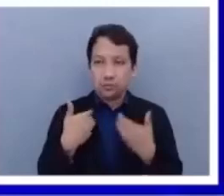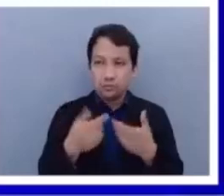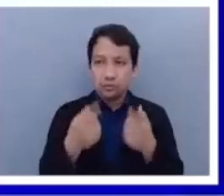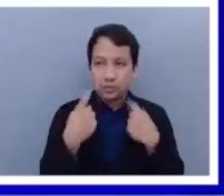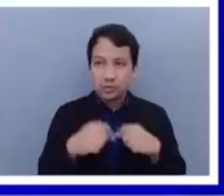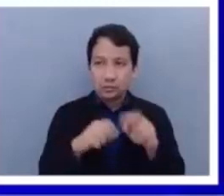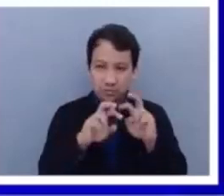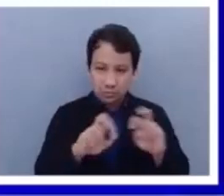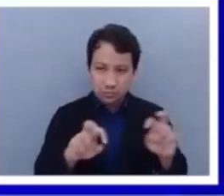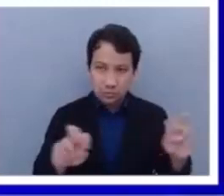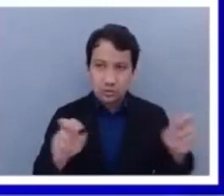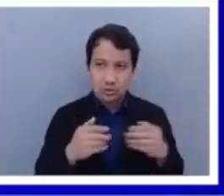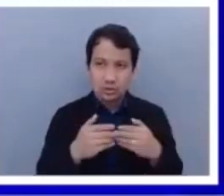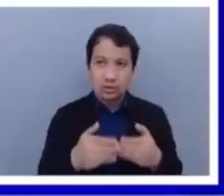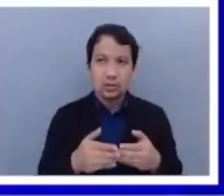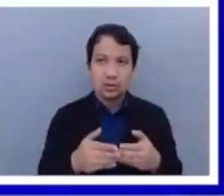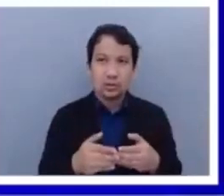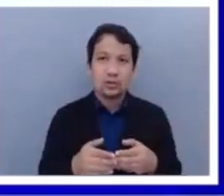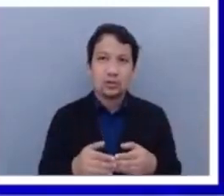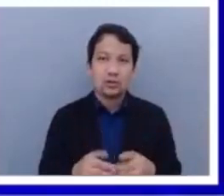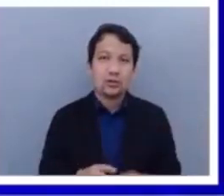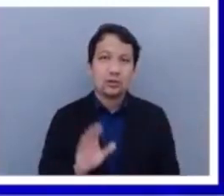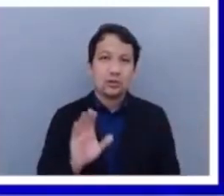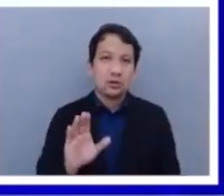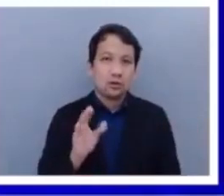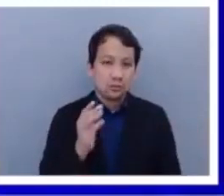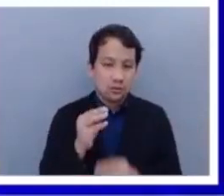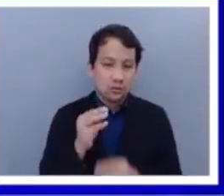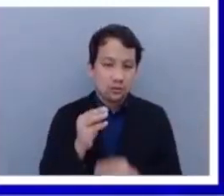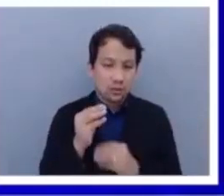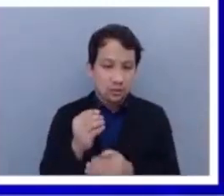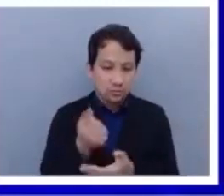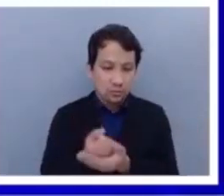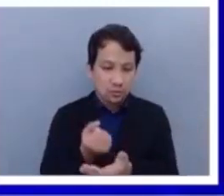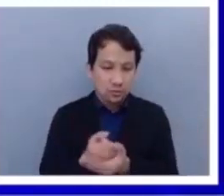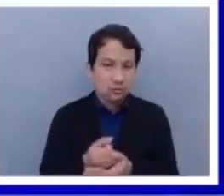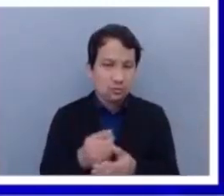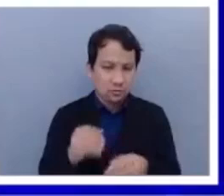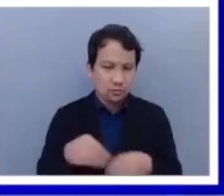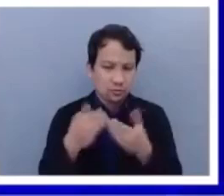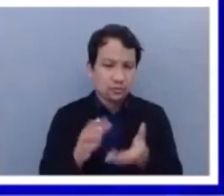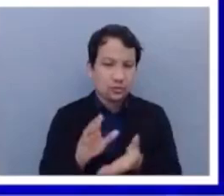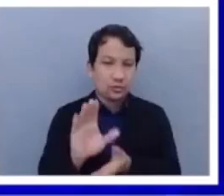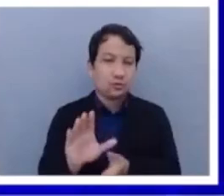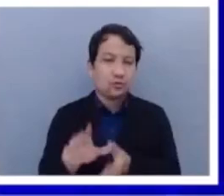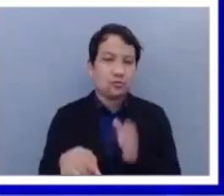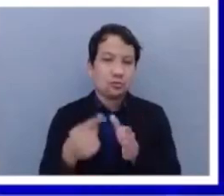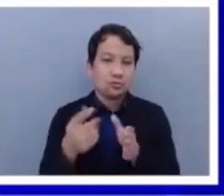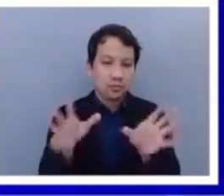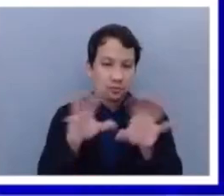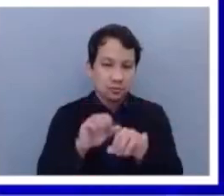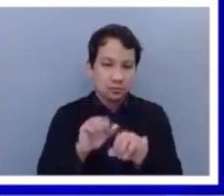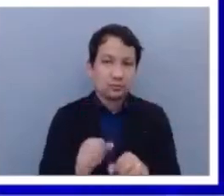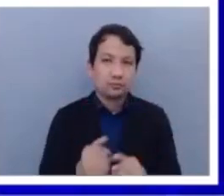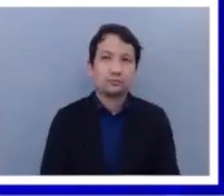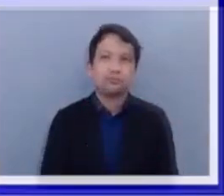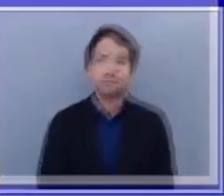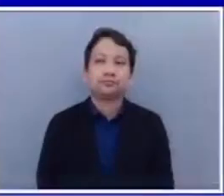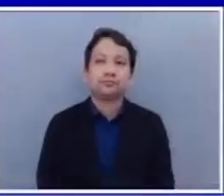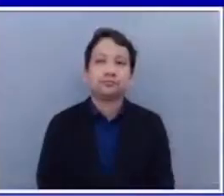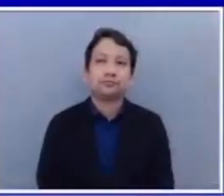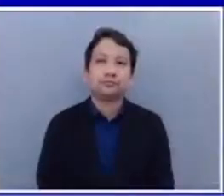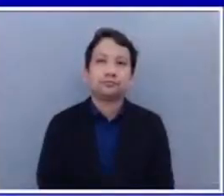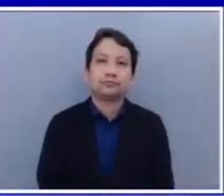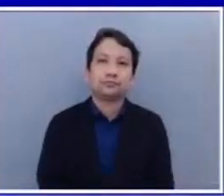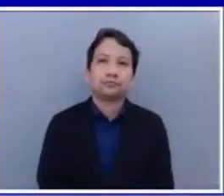on the mean and median wage site. But we will provide that to you once available. Thank you. Thank you, Yusek.